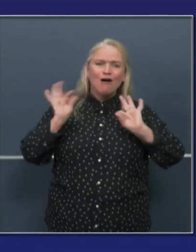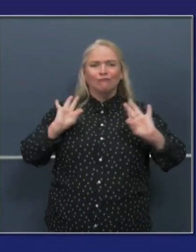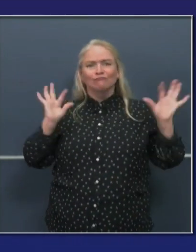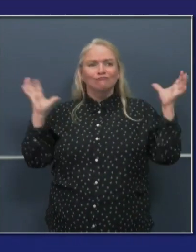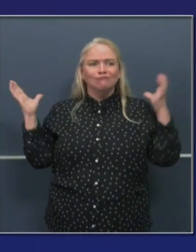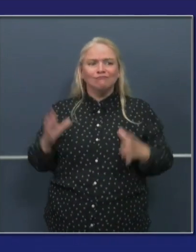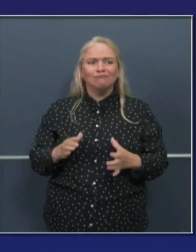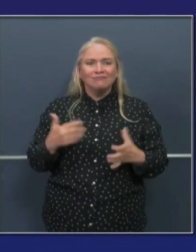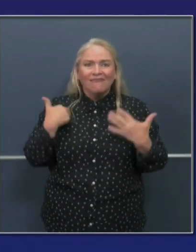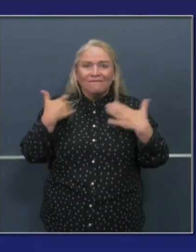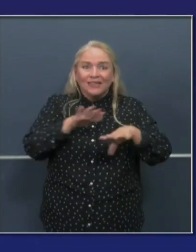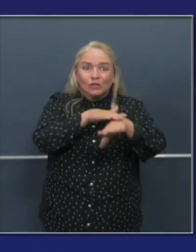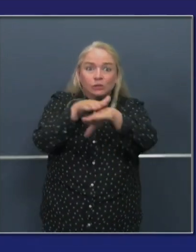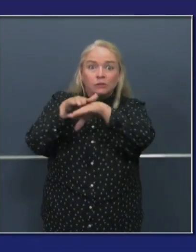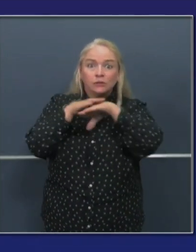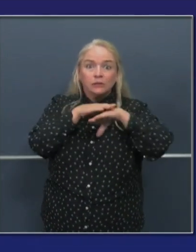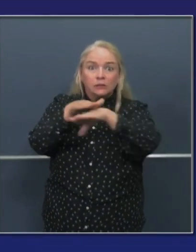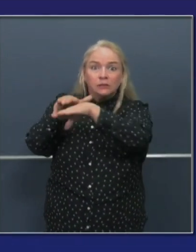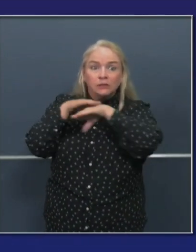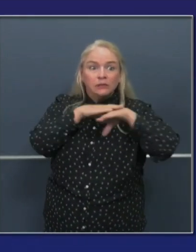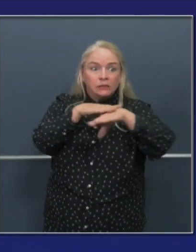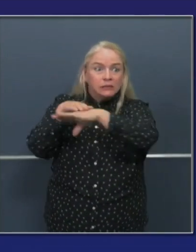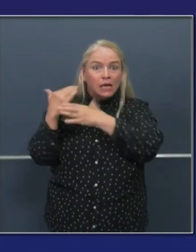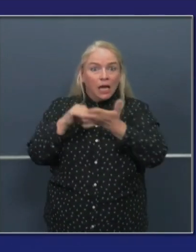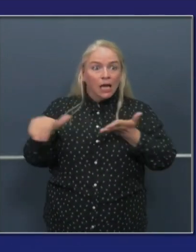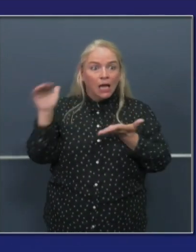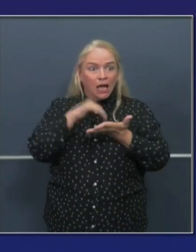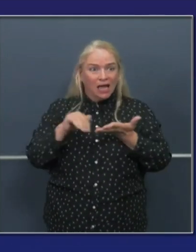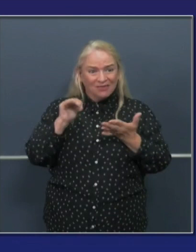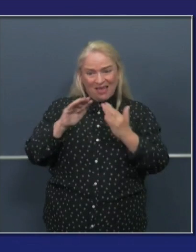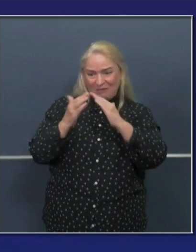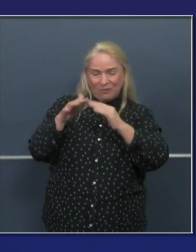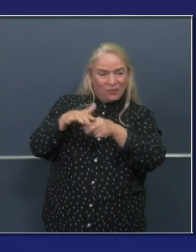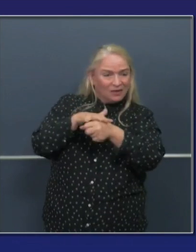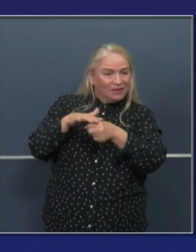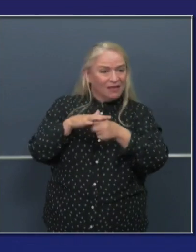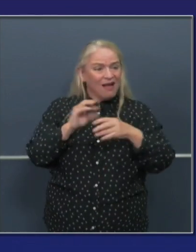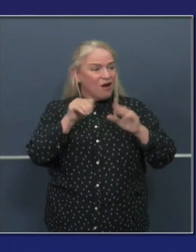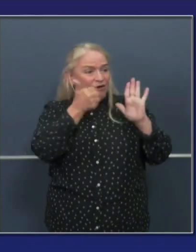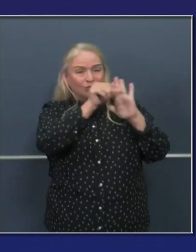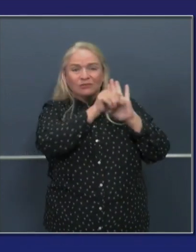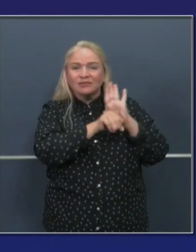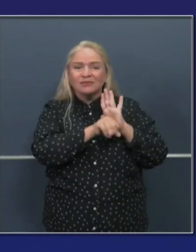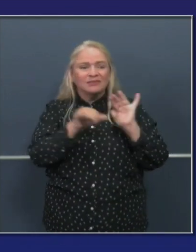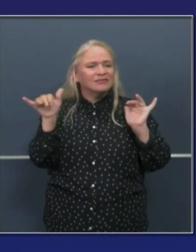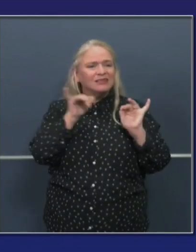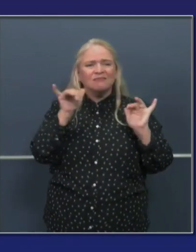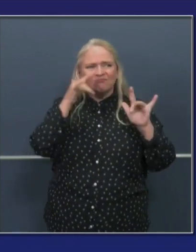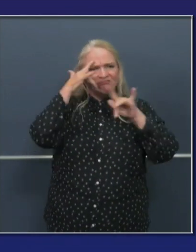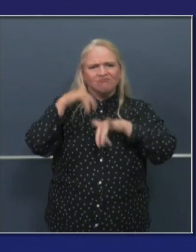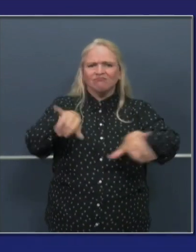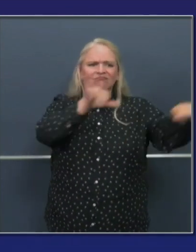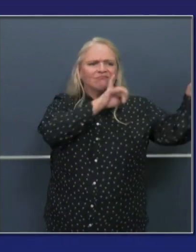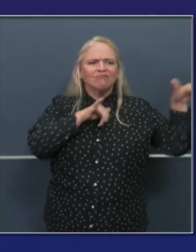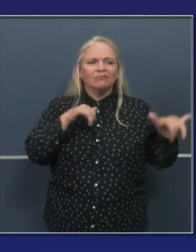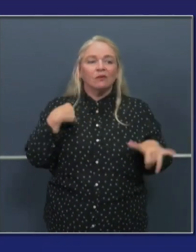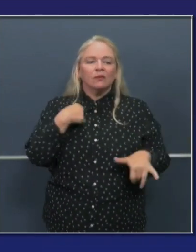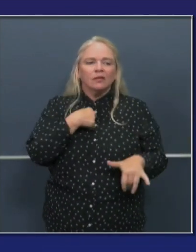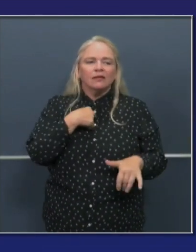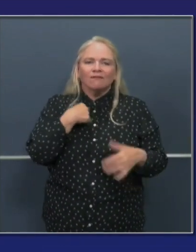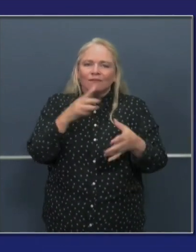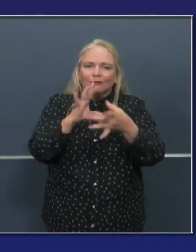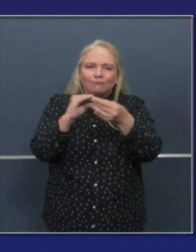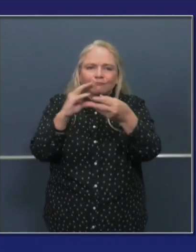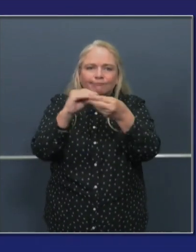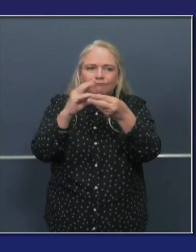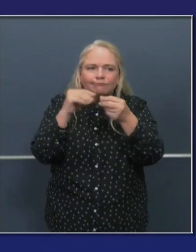occasions. You're hearing that at the local level. You're hearing that across this country as well. Governors in other states making the same point. So often is the